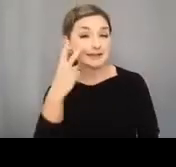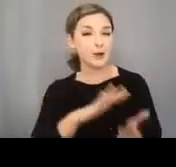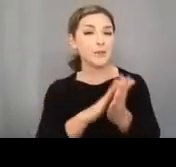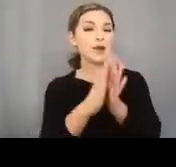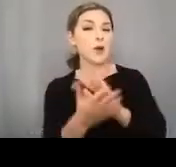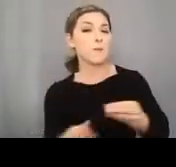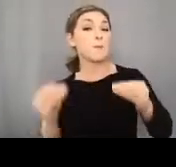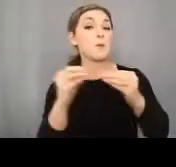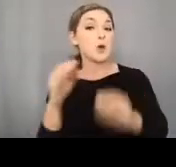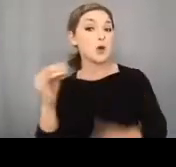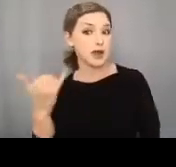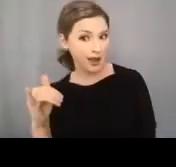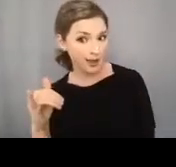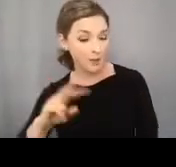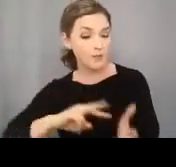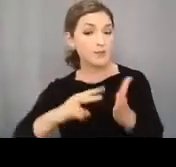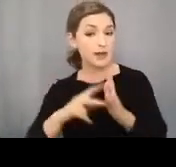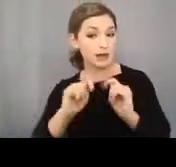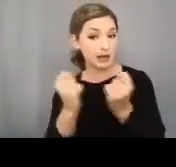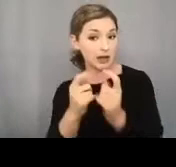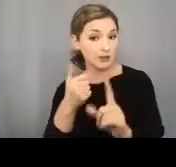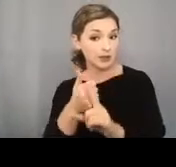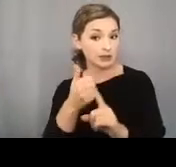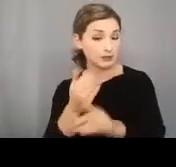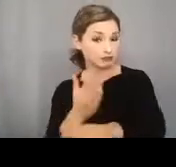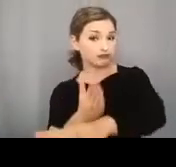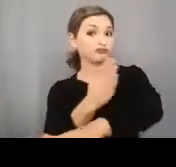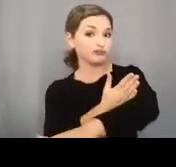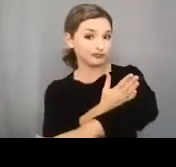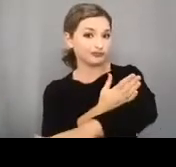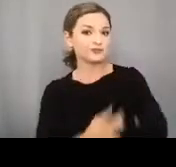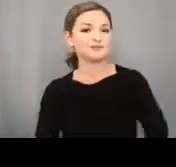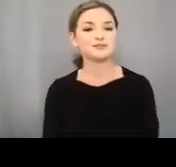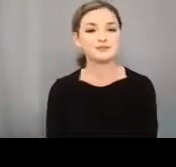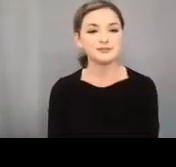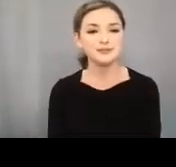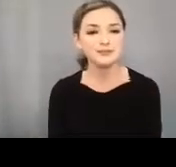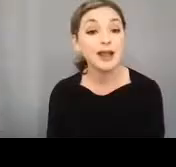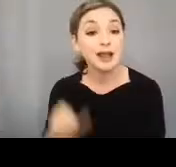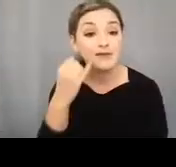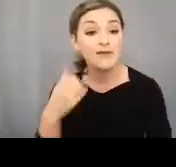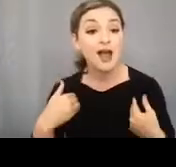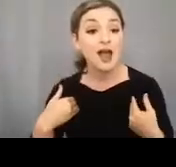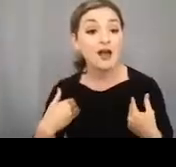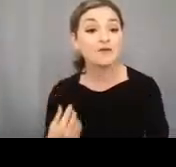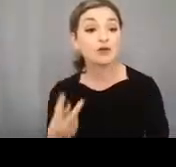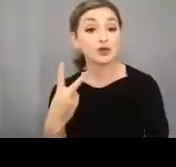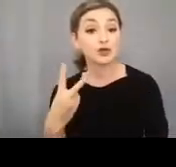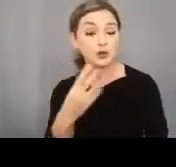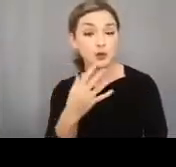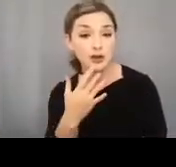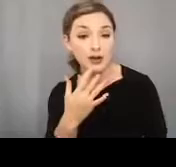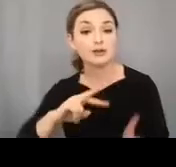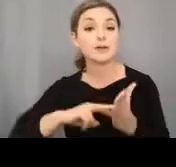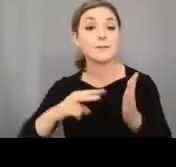it's both colors, is a tie. Tied. Okay. Oh my gosh, I didn't know this was here. So we don't know the years that